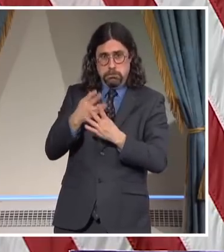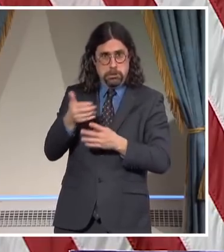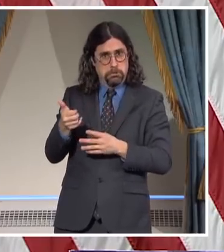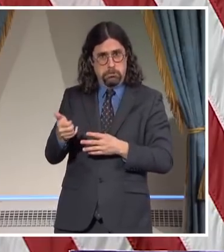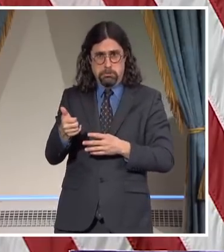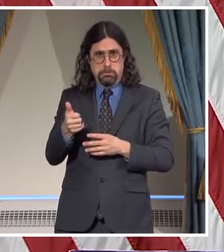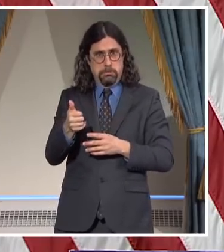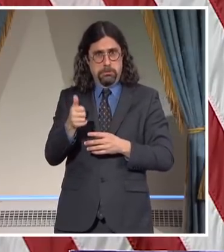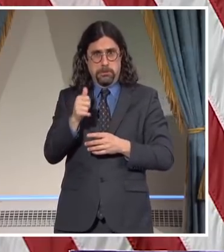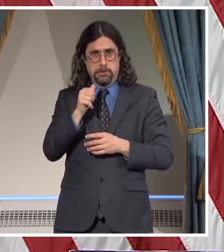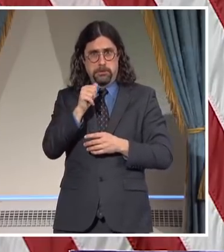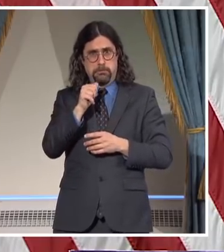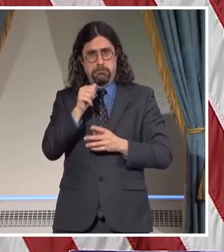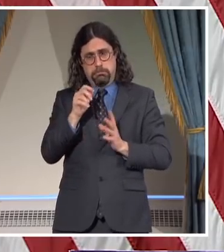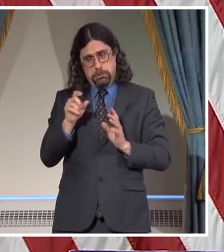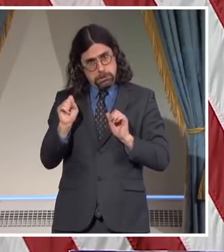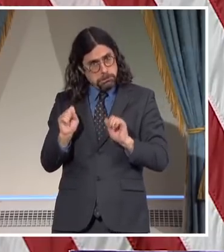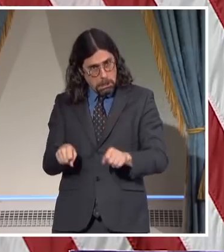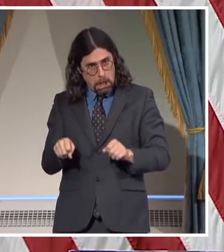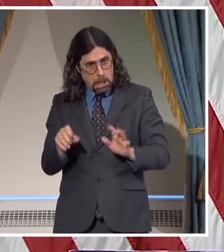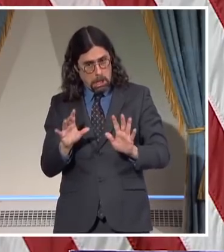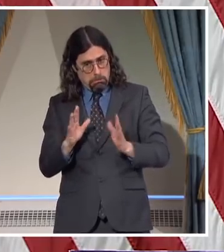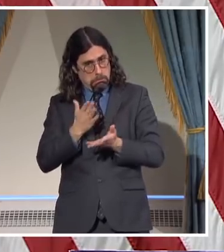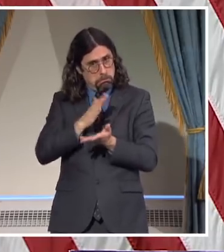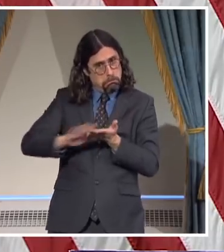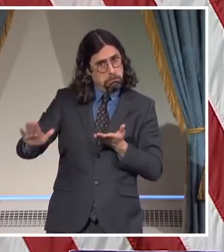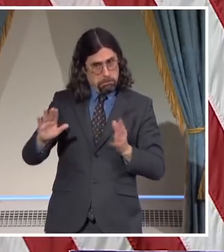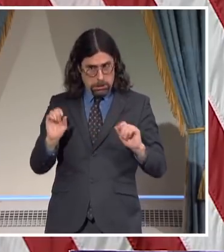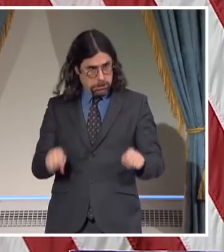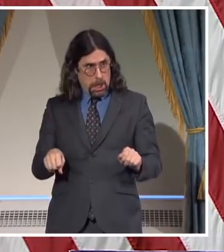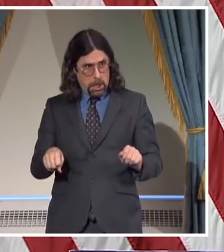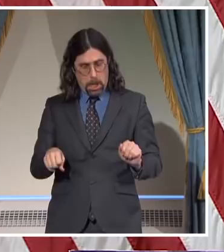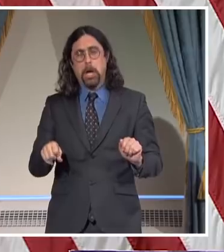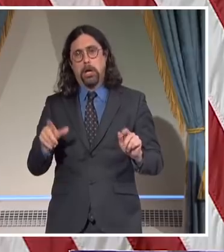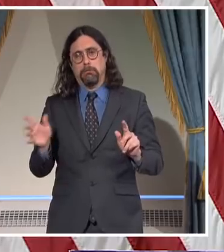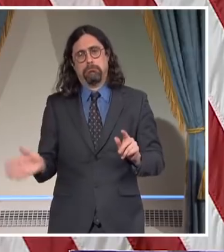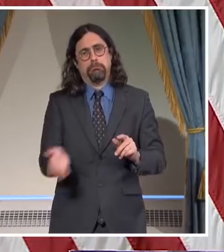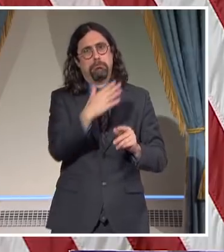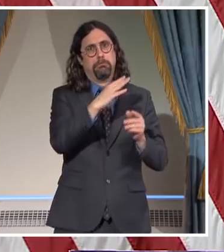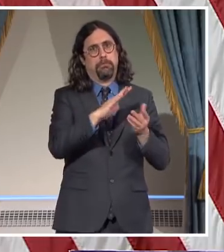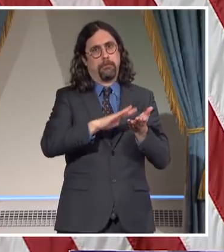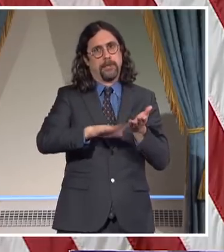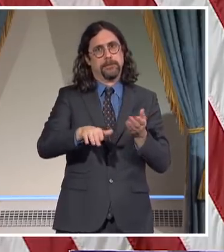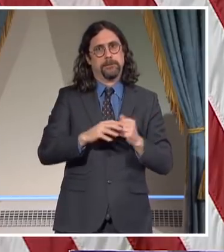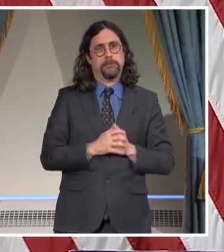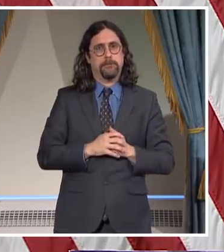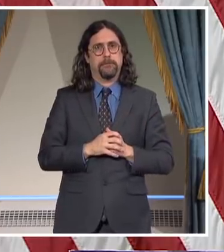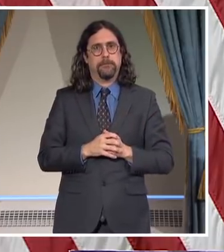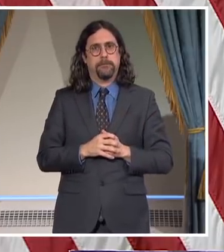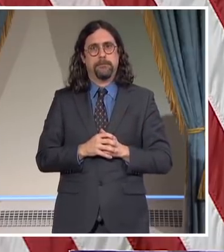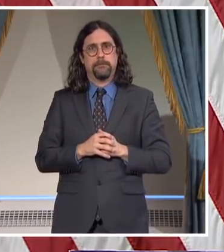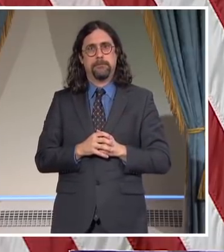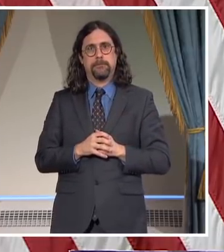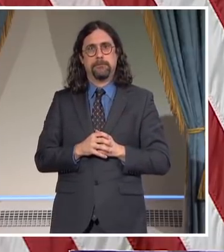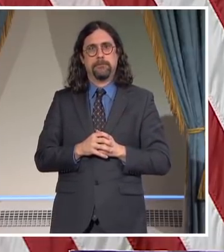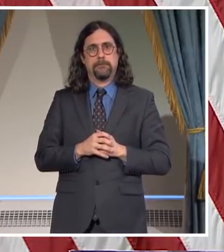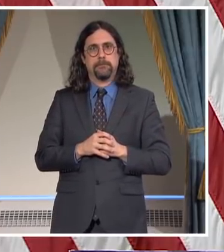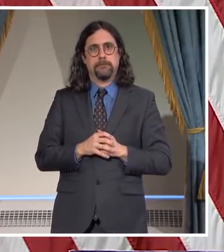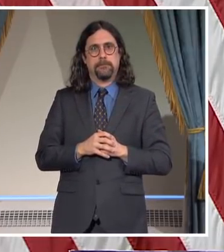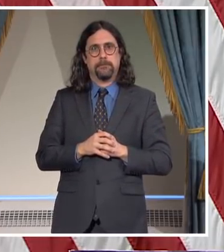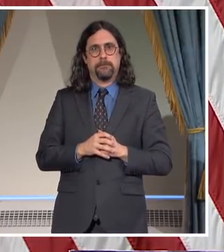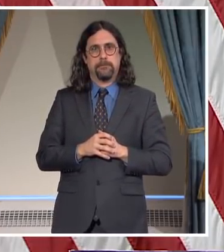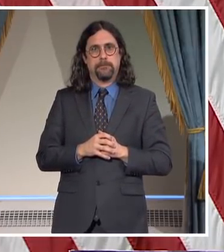are. There will be some, as I said yesterday, who will not be released because they do pose a threat or because, for example,